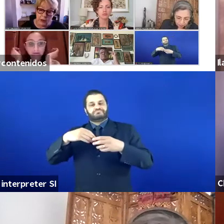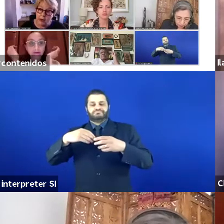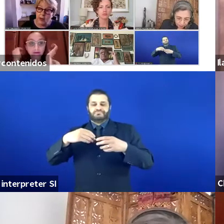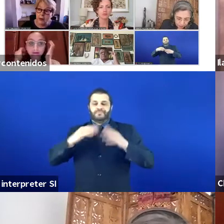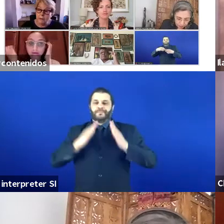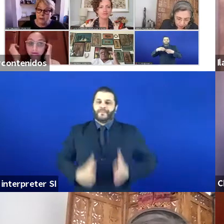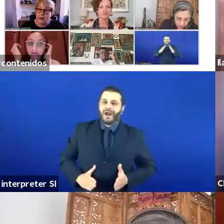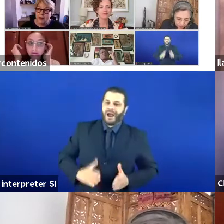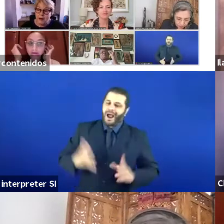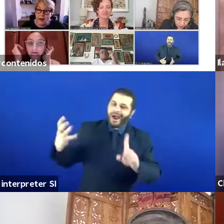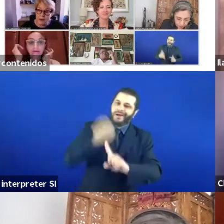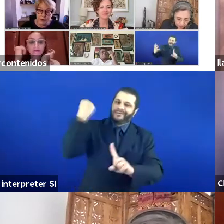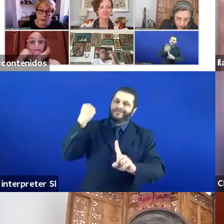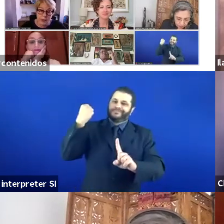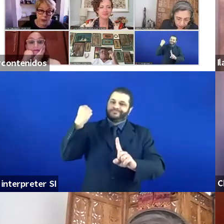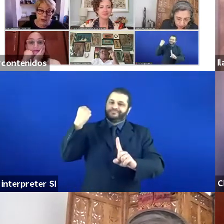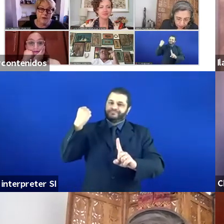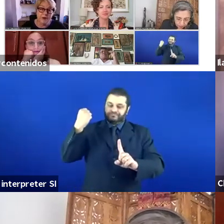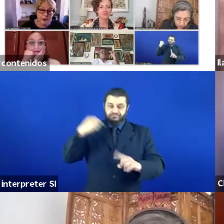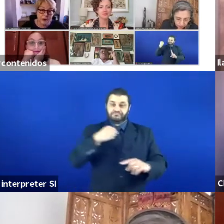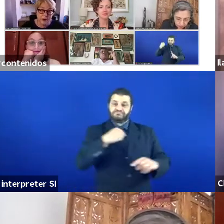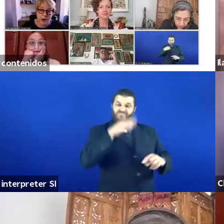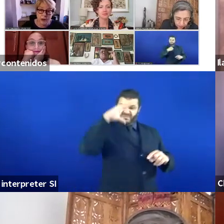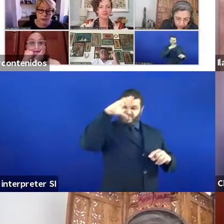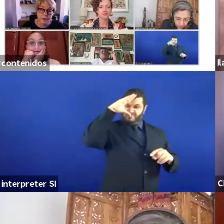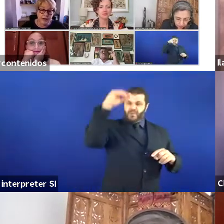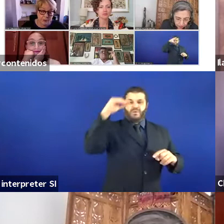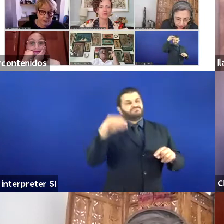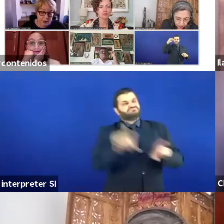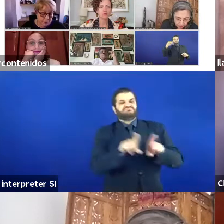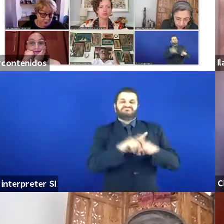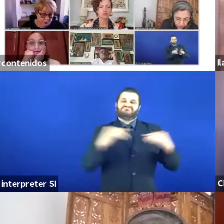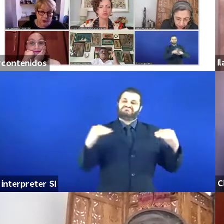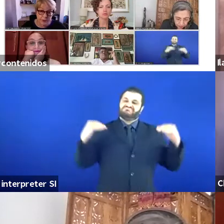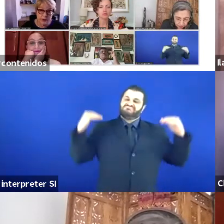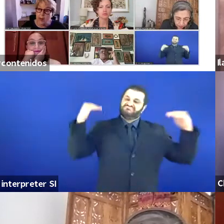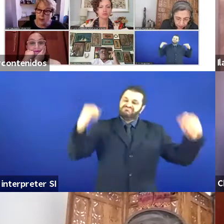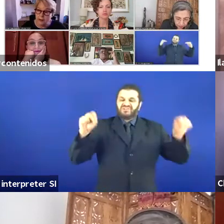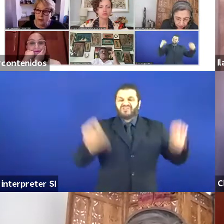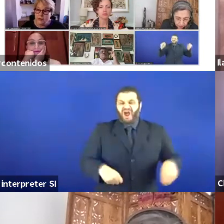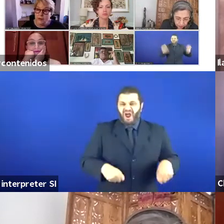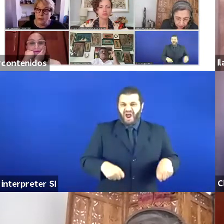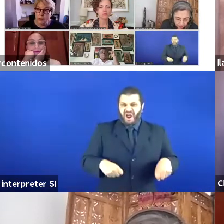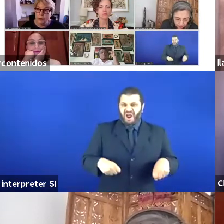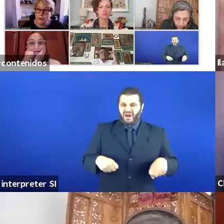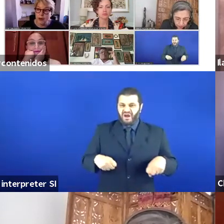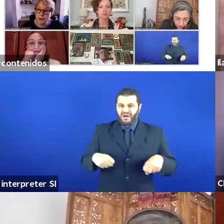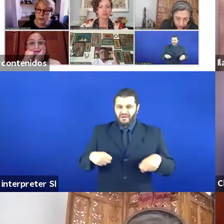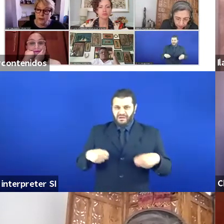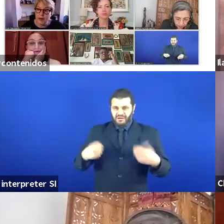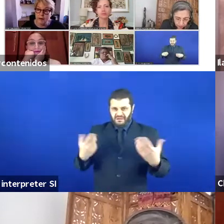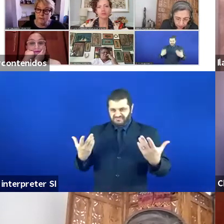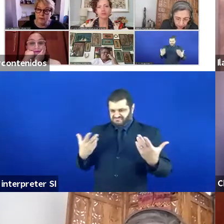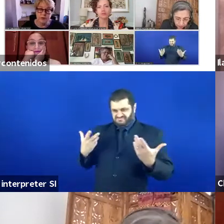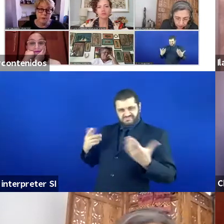patriarchy, has given to keep other groups in line. So to